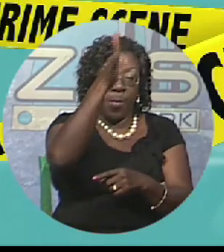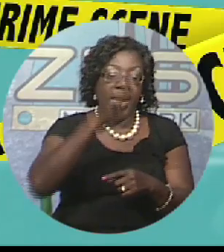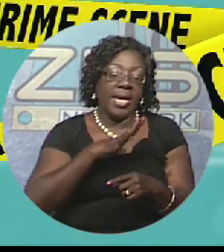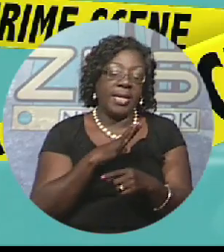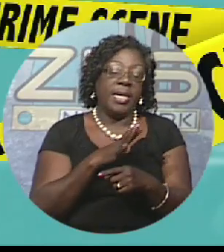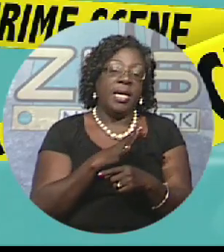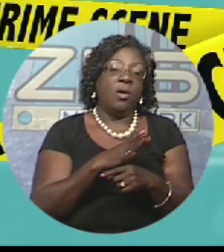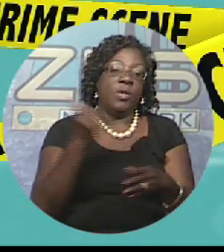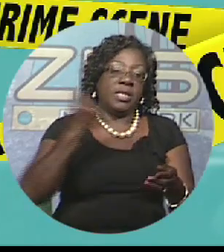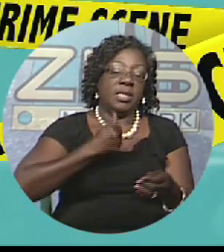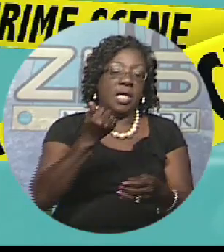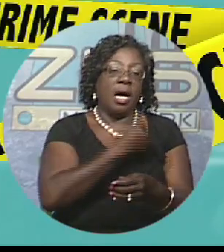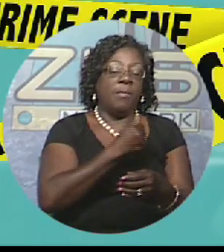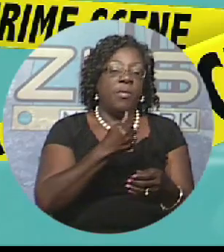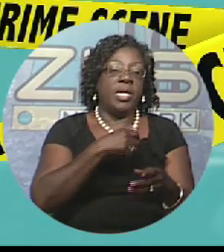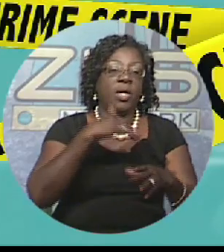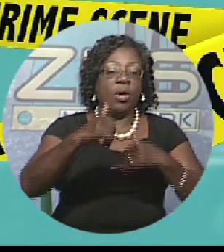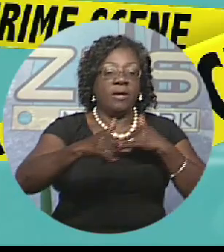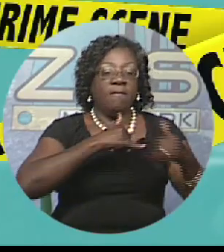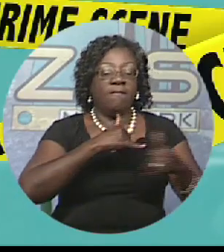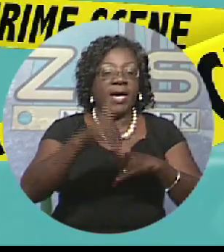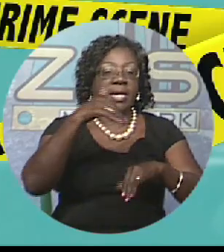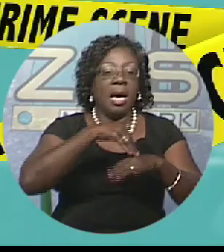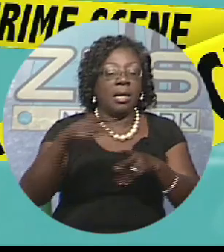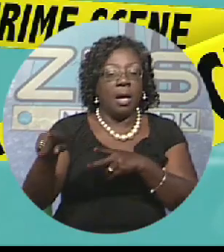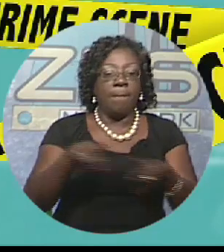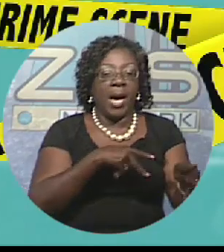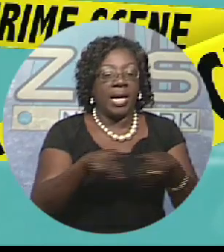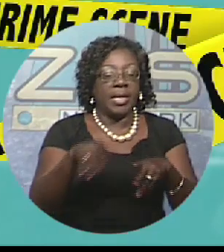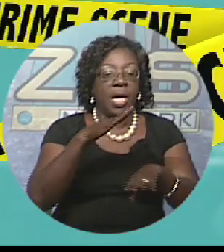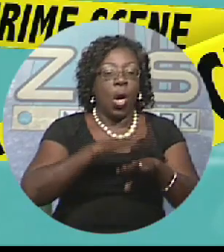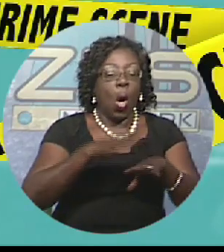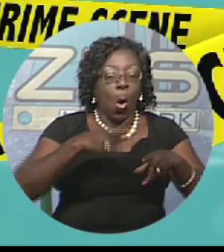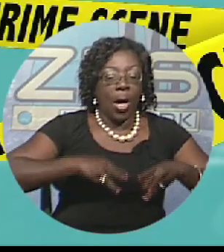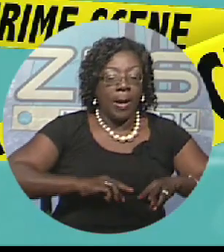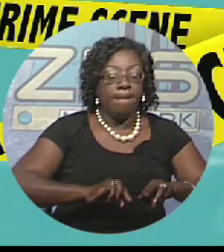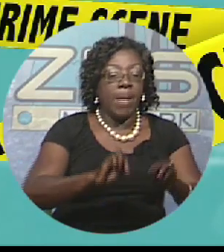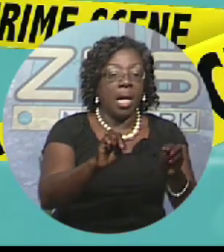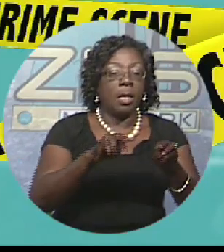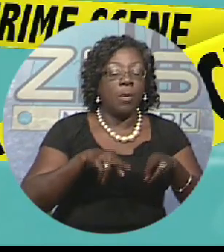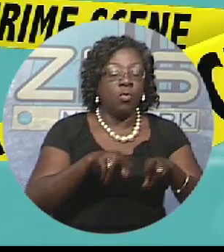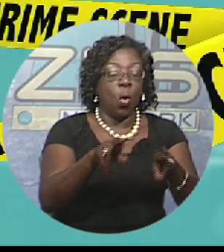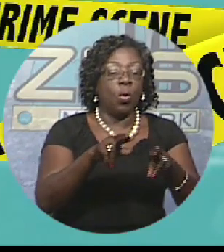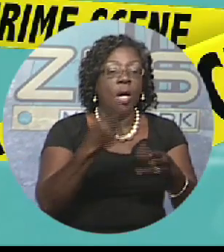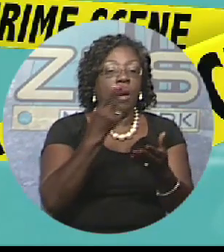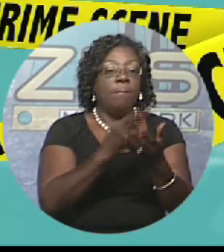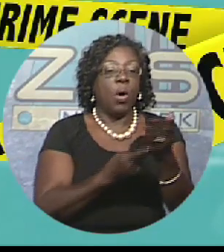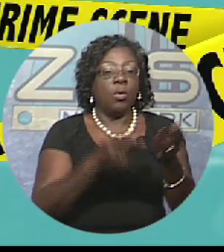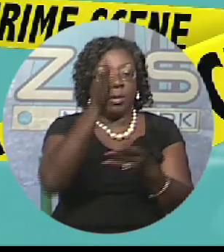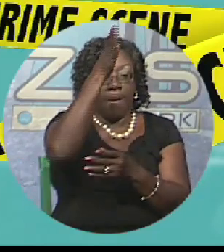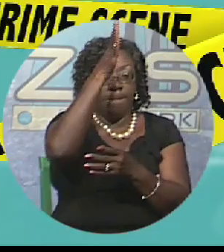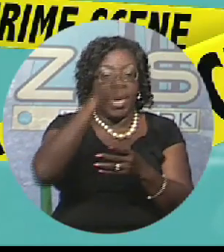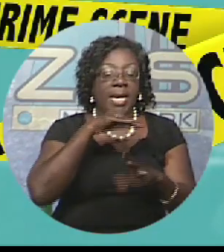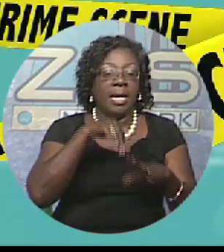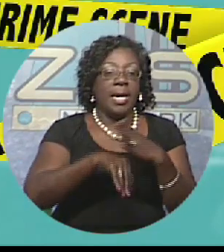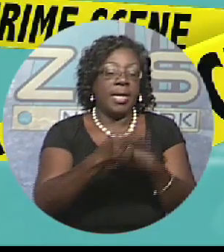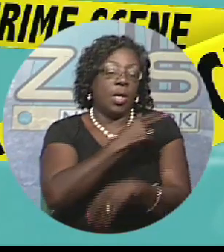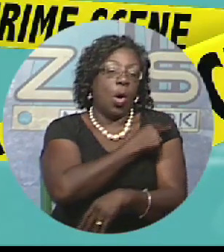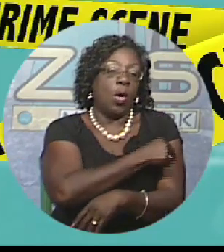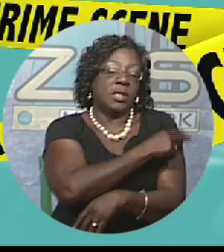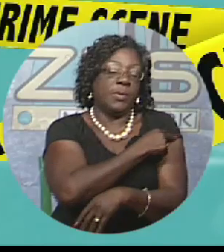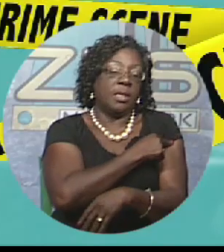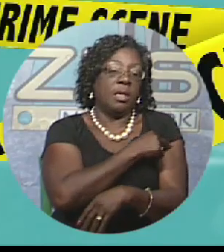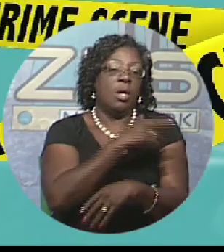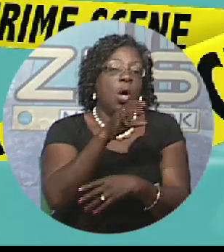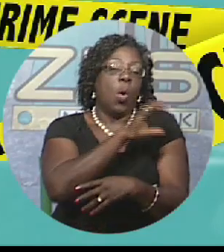altercation with another man at a party on Malcolm Road. Police say those men were also detained in hospital in stable condition tonight. Police are appealing